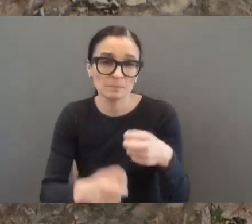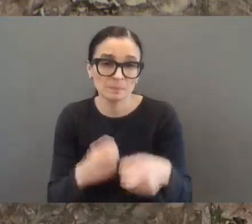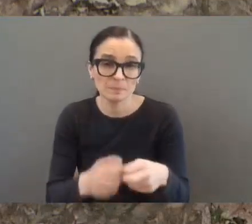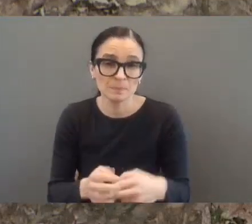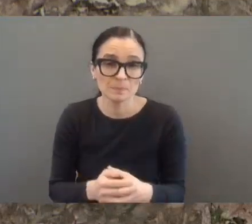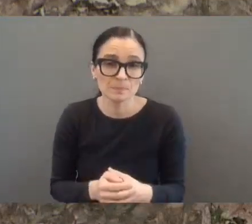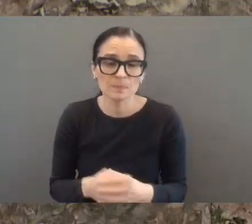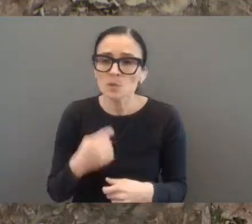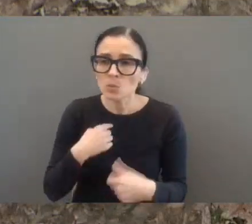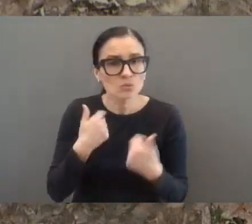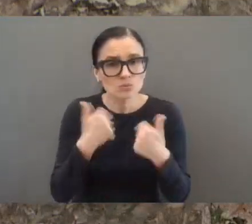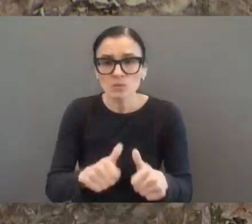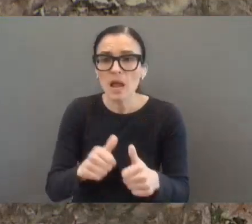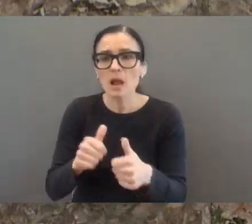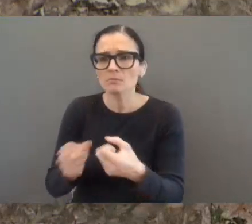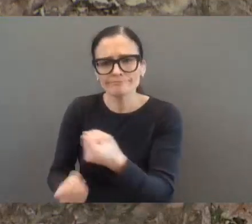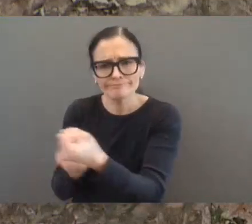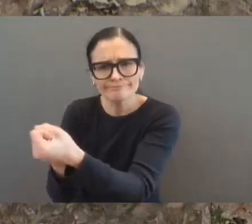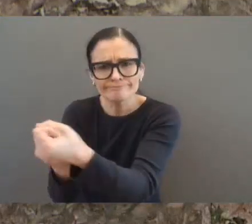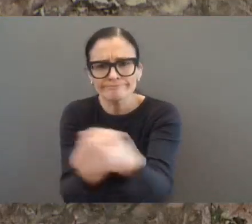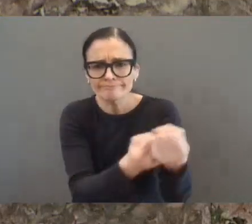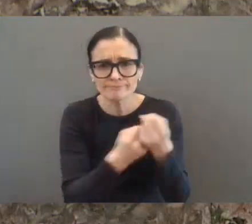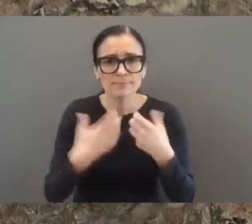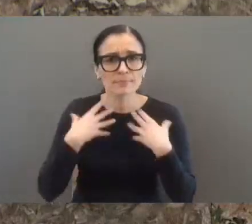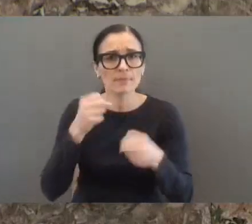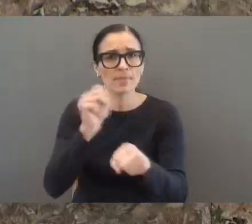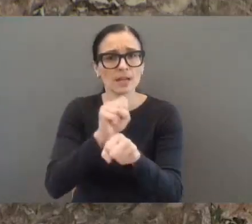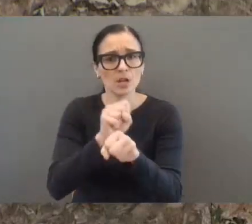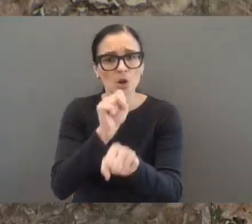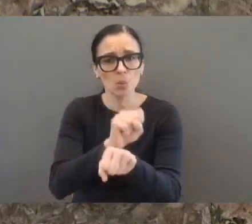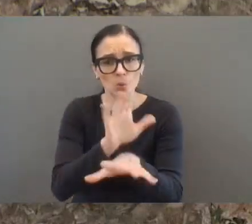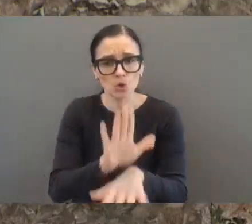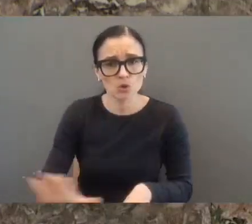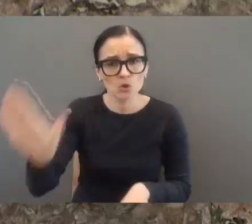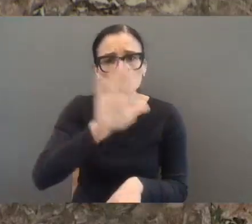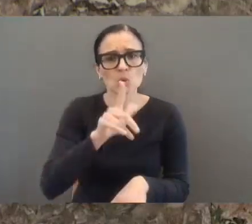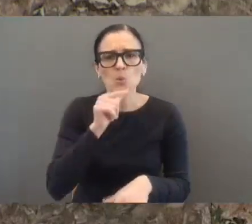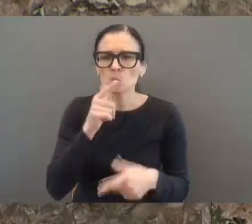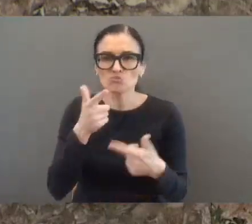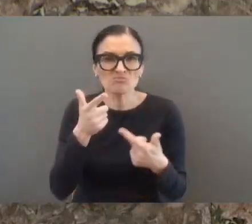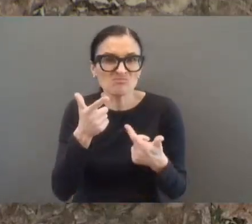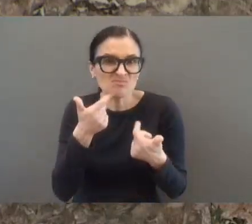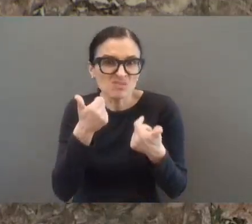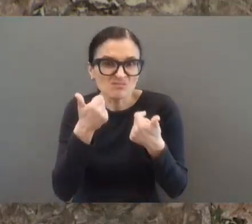can under difficult circumstances. Mr. Speaker, this work is not going to stop.